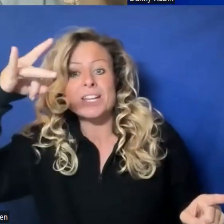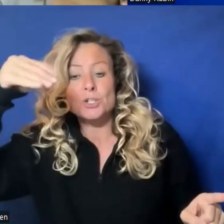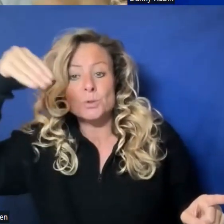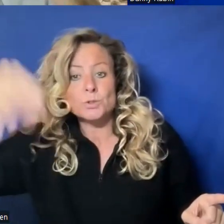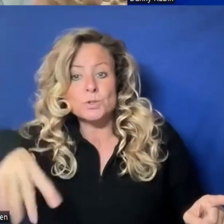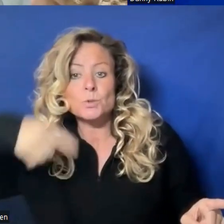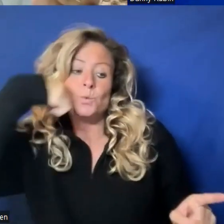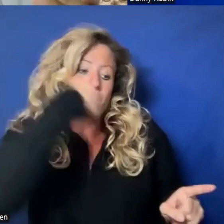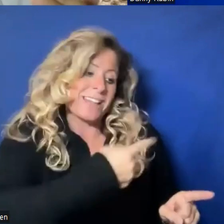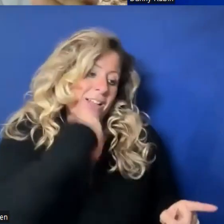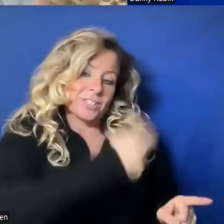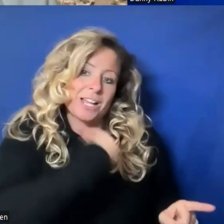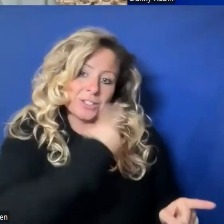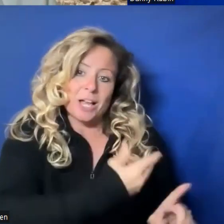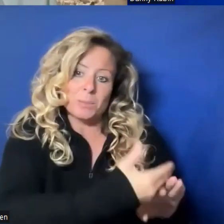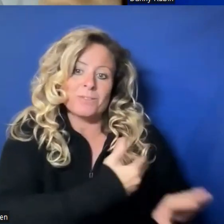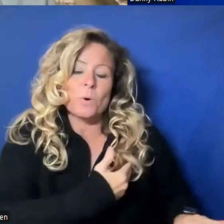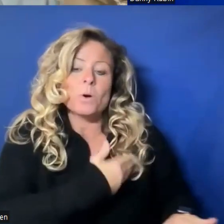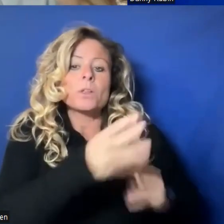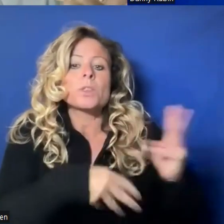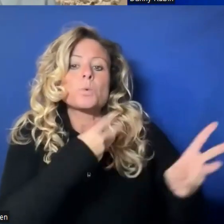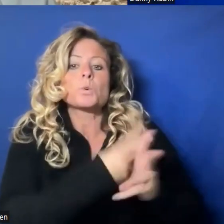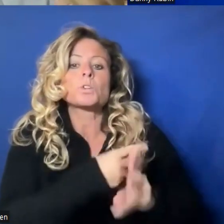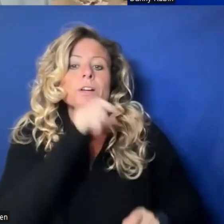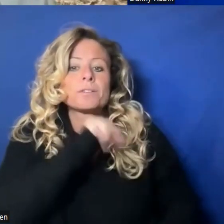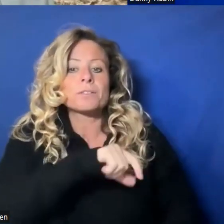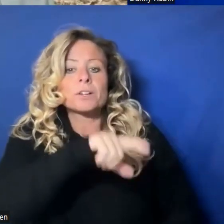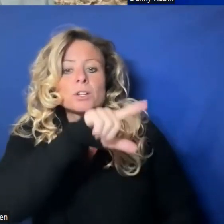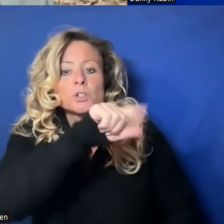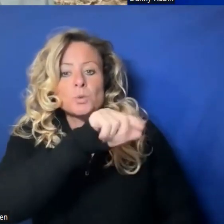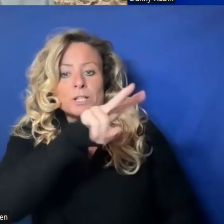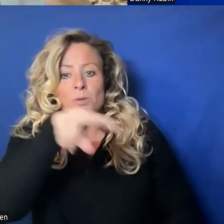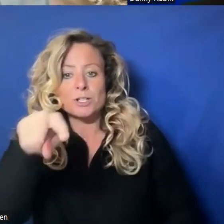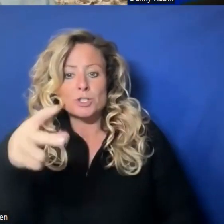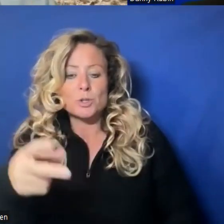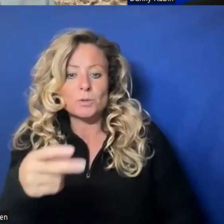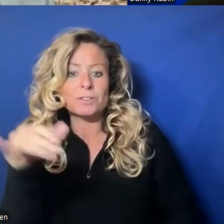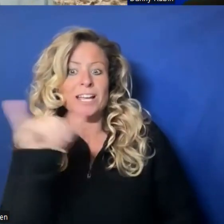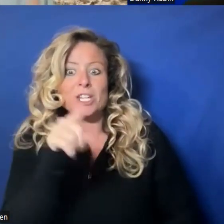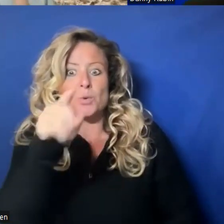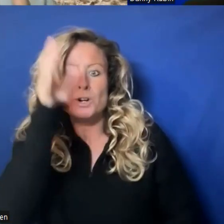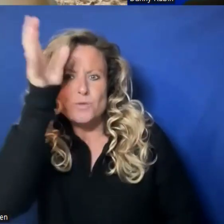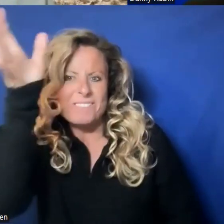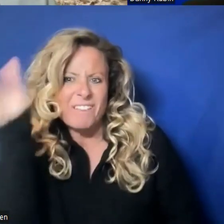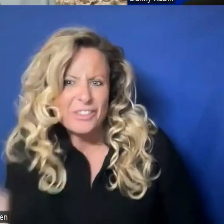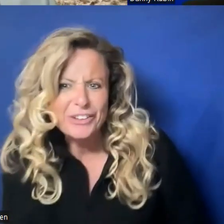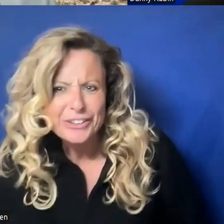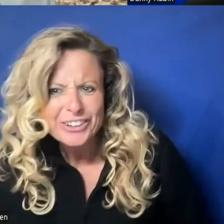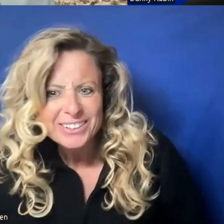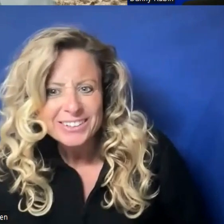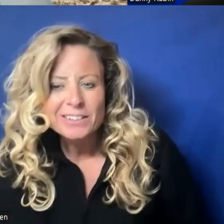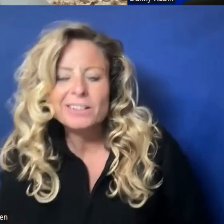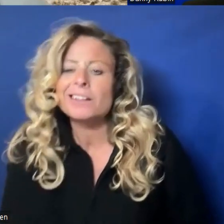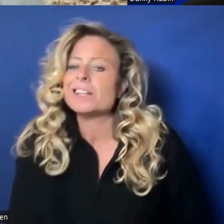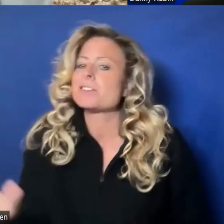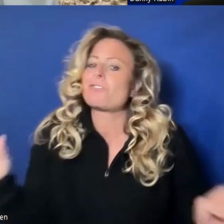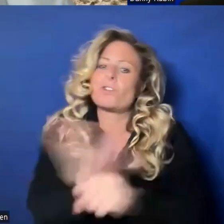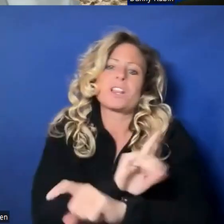before 2022, like if you were his grandfather, something like that. It's a whole different